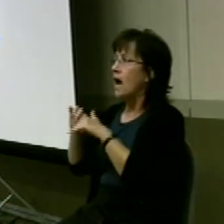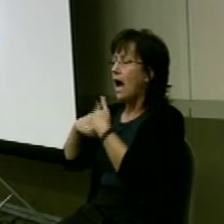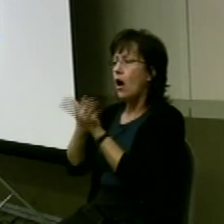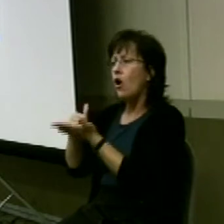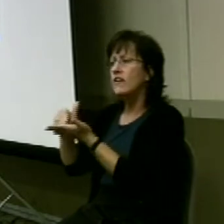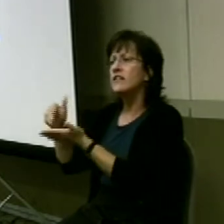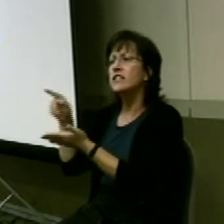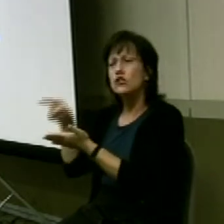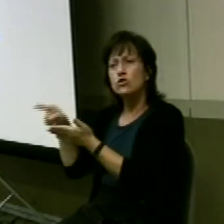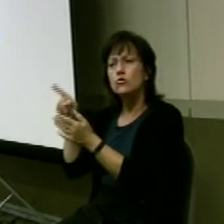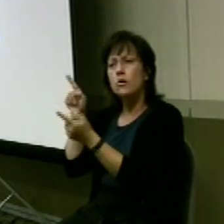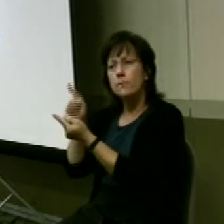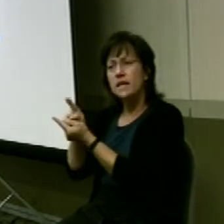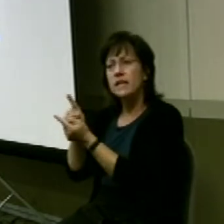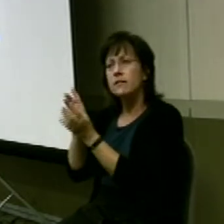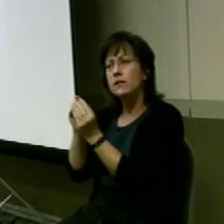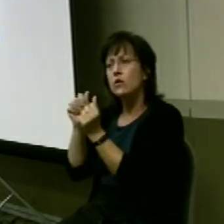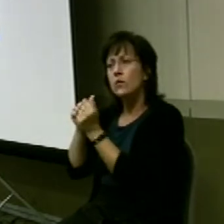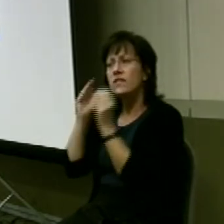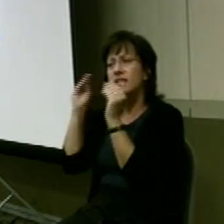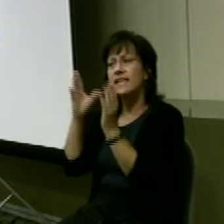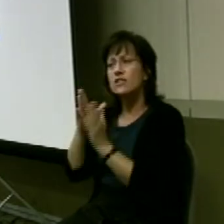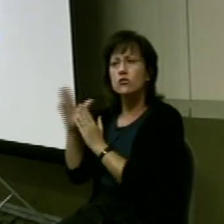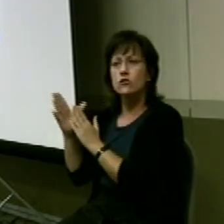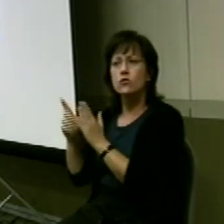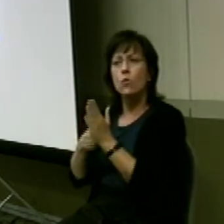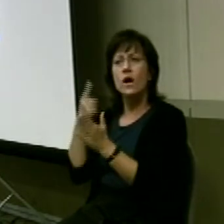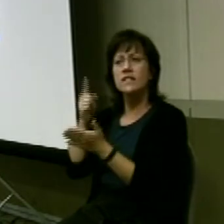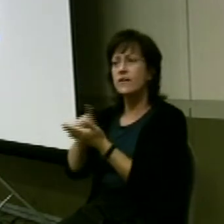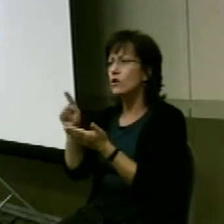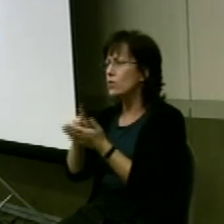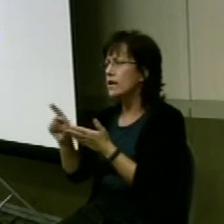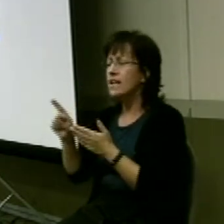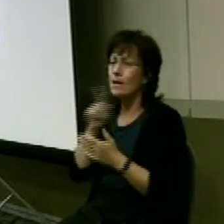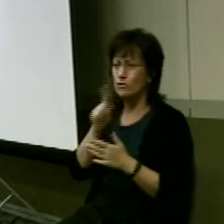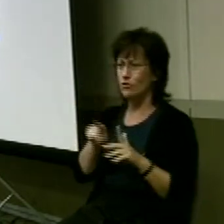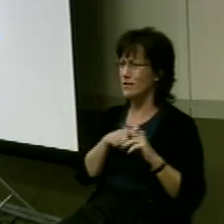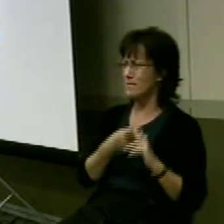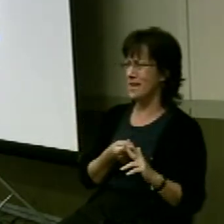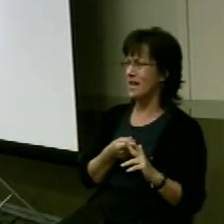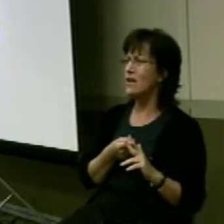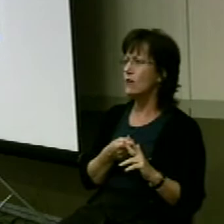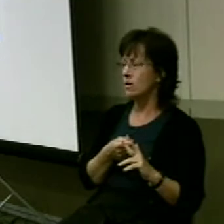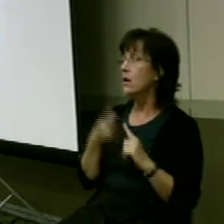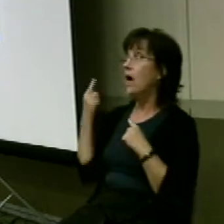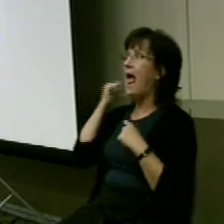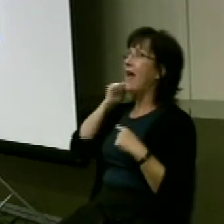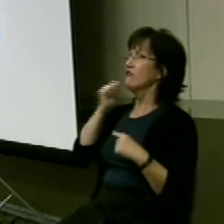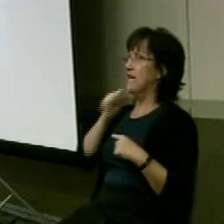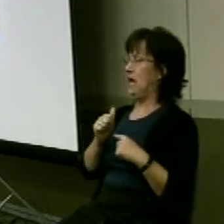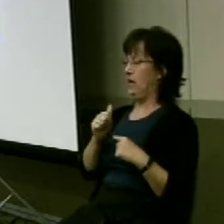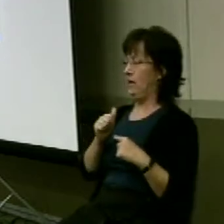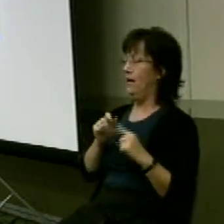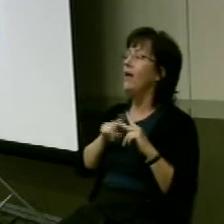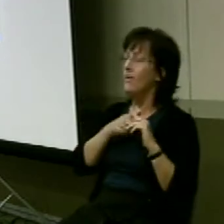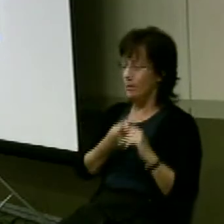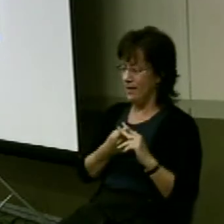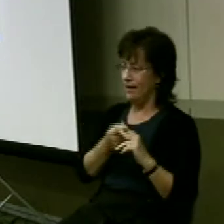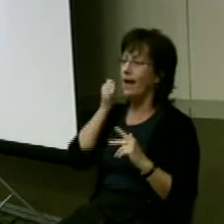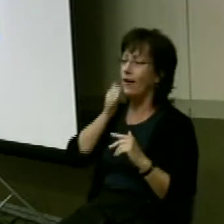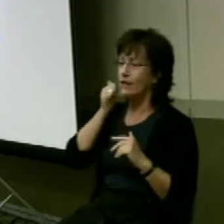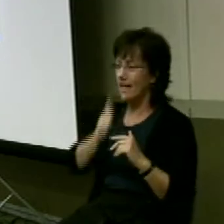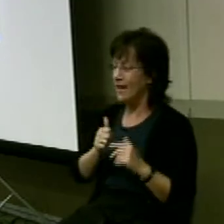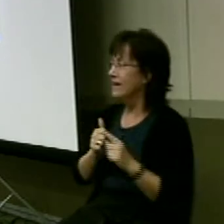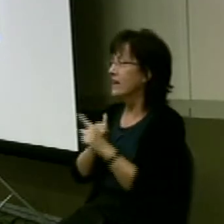second question was, how often did you meet with the teachers, those teachers? Did you meet like once a week? I'm sure in the beginning it was